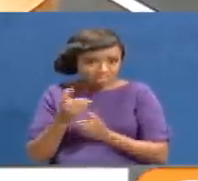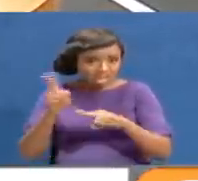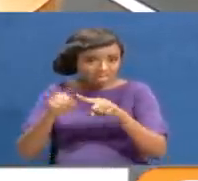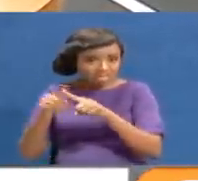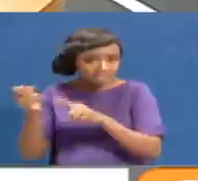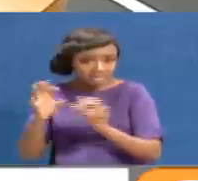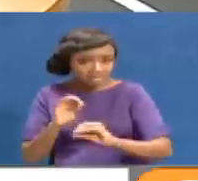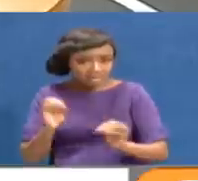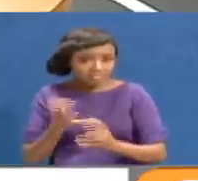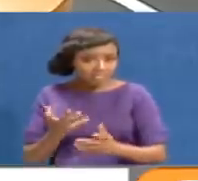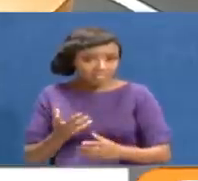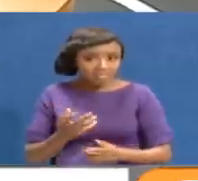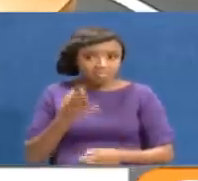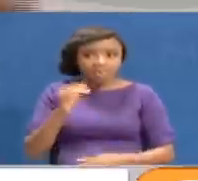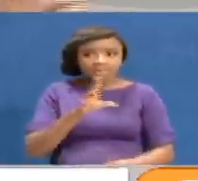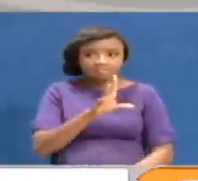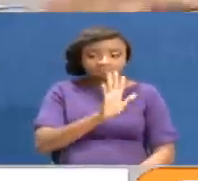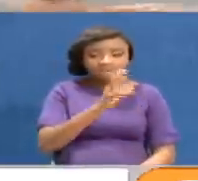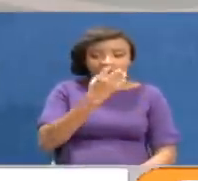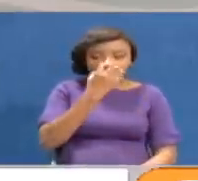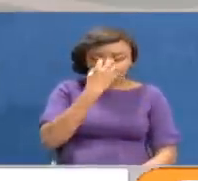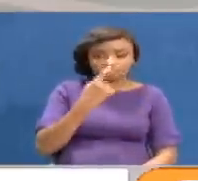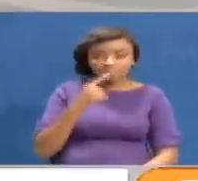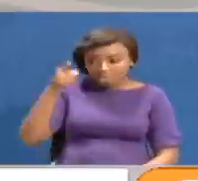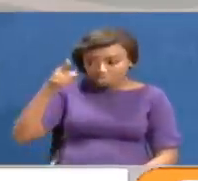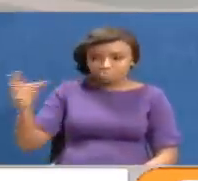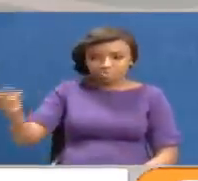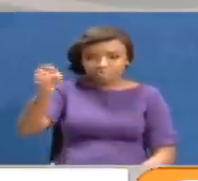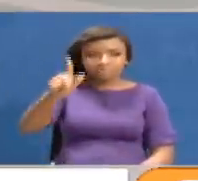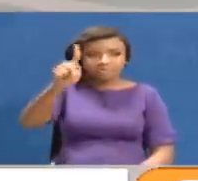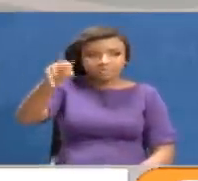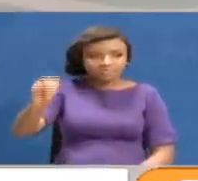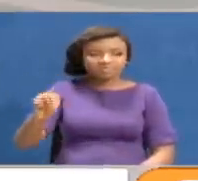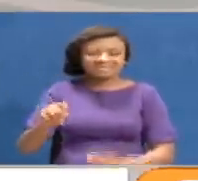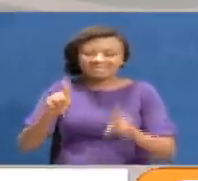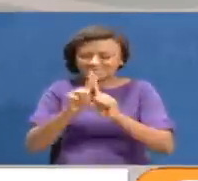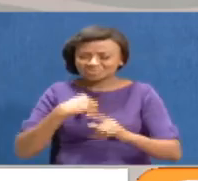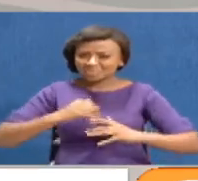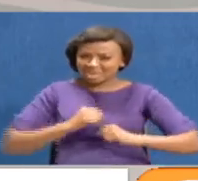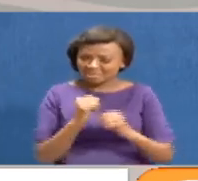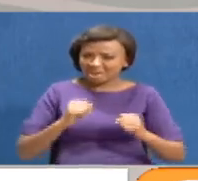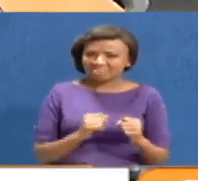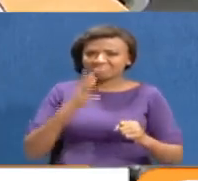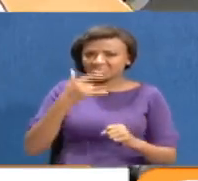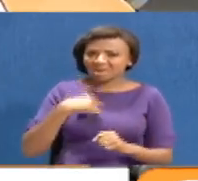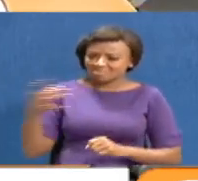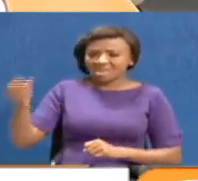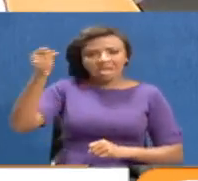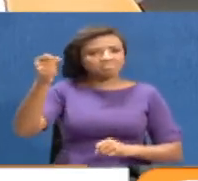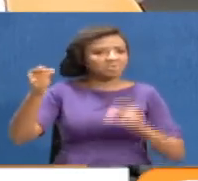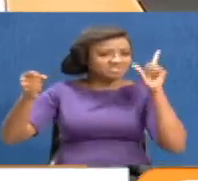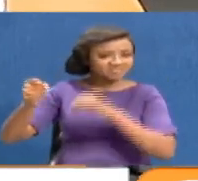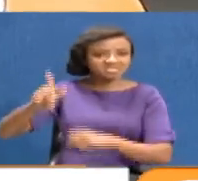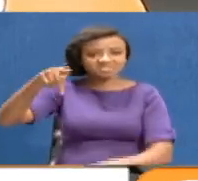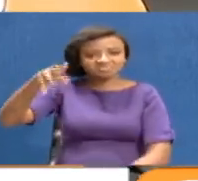office like yourself? In fact, the DP said you would be the Prime Minister in this particular case. Yes, and I'm very happy that I've already been appointed.